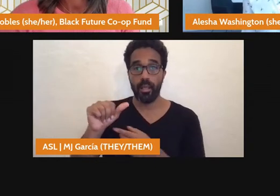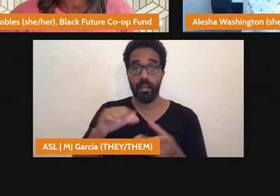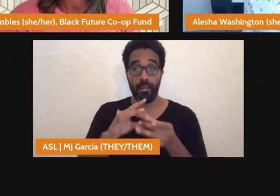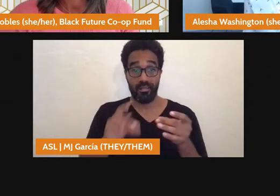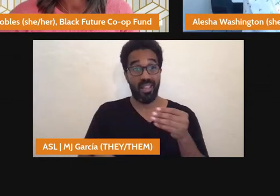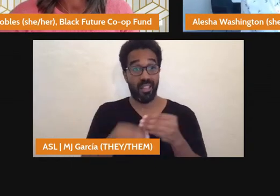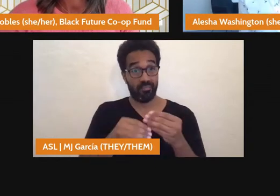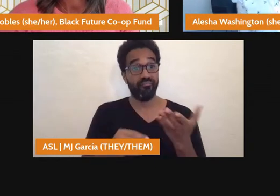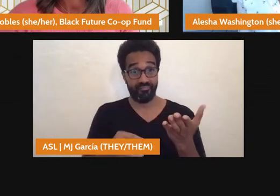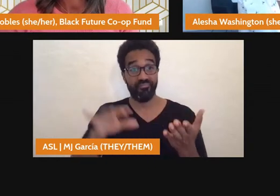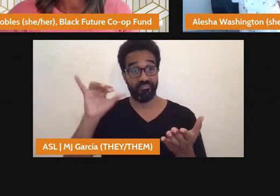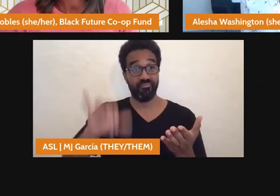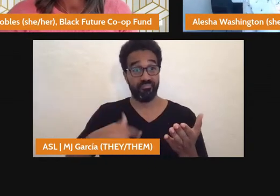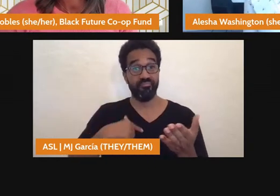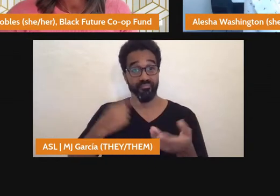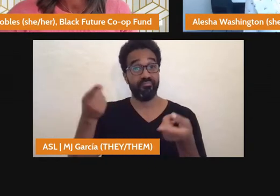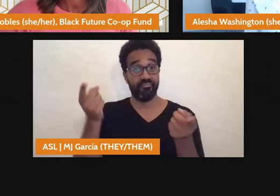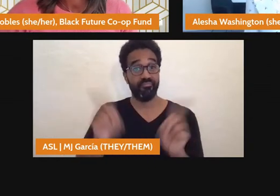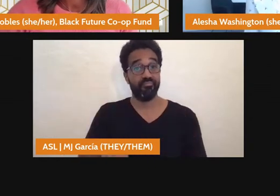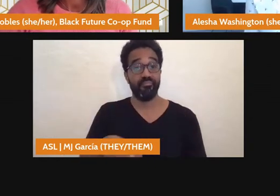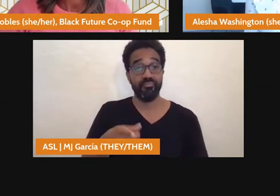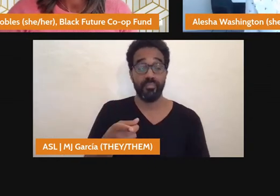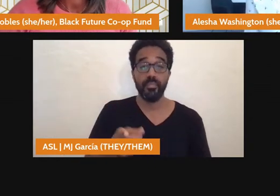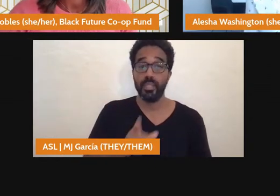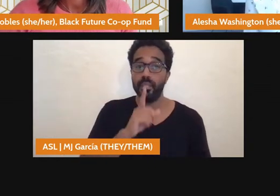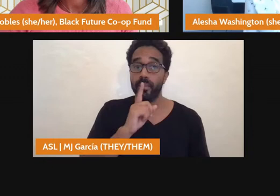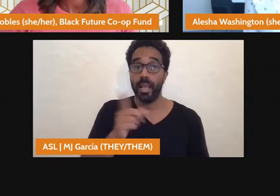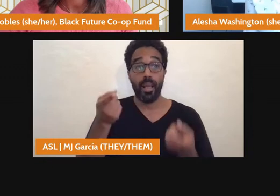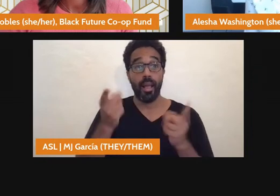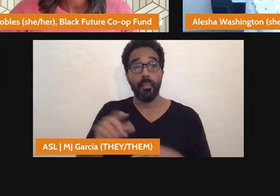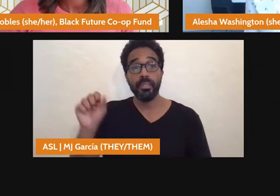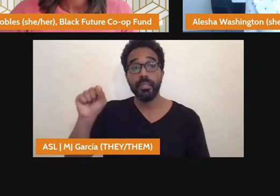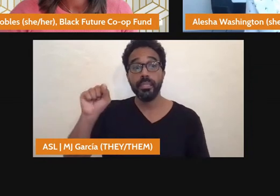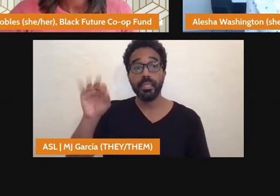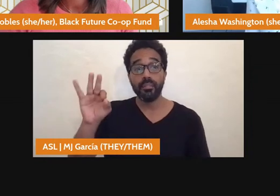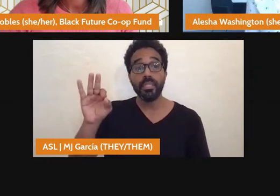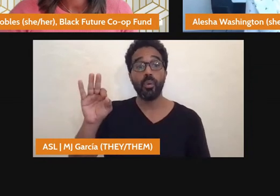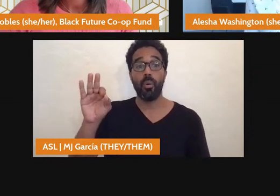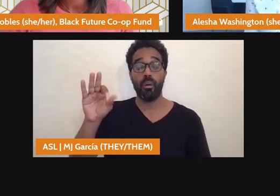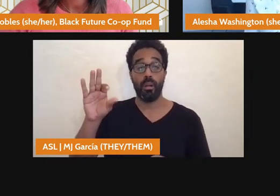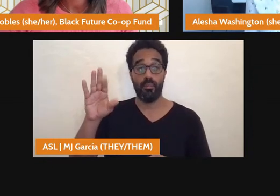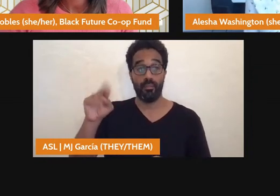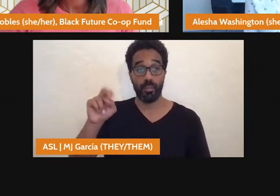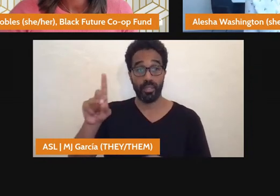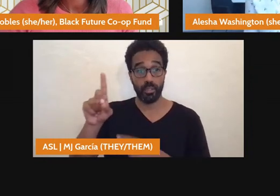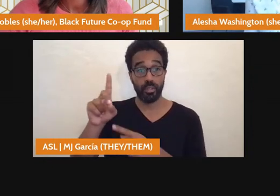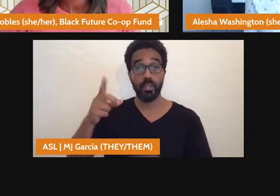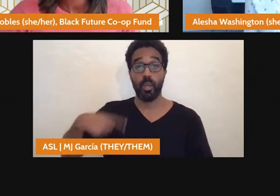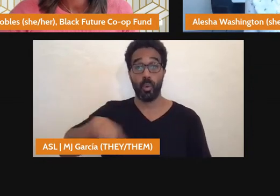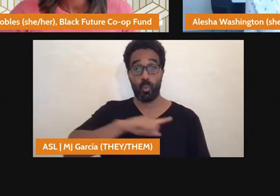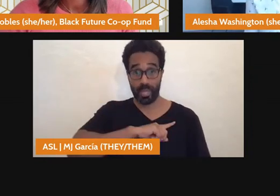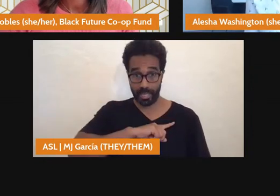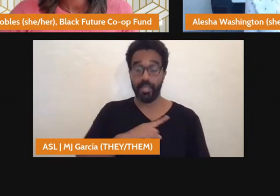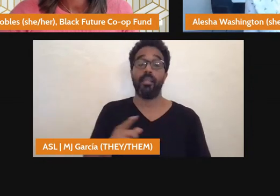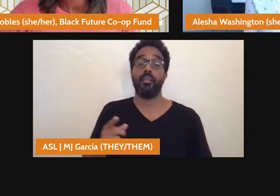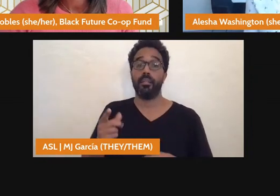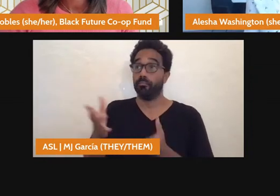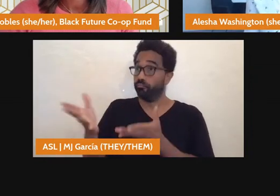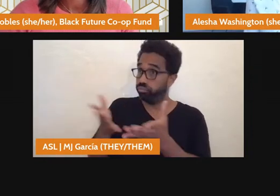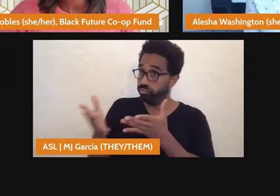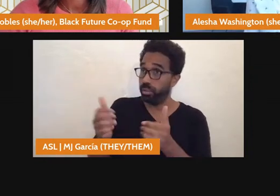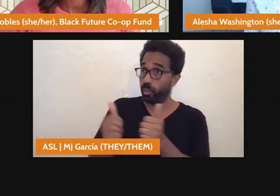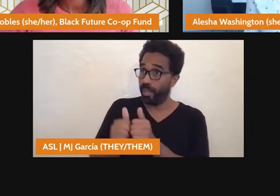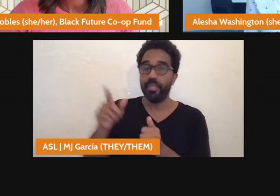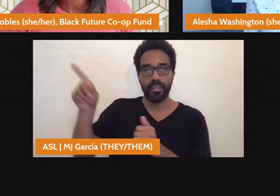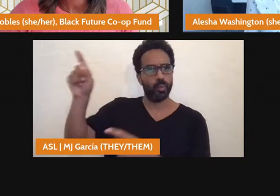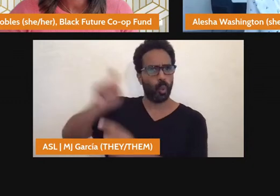series that the San Francisco Foundation, when I was there, we would hold. And at a certain point, as we engage